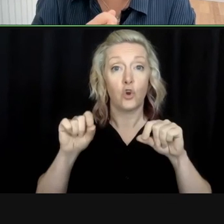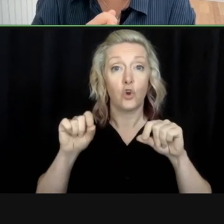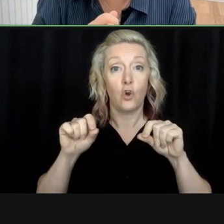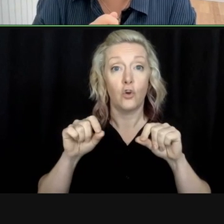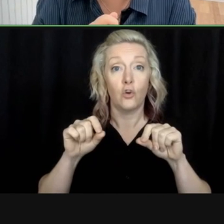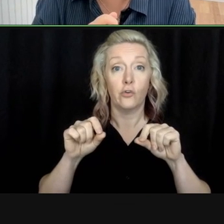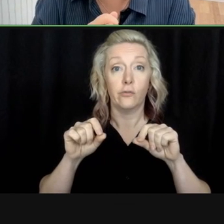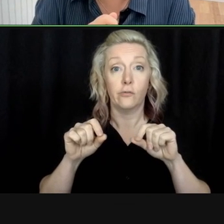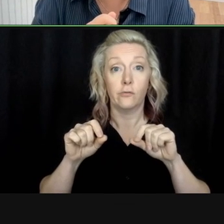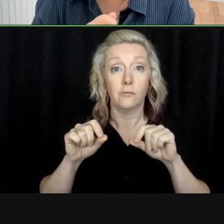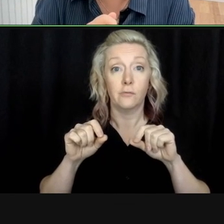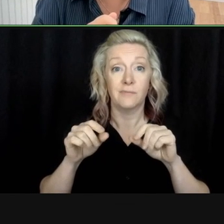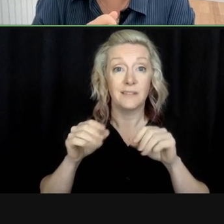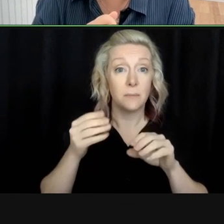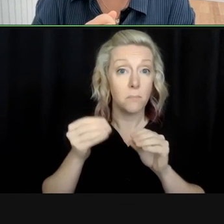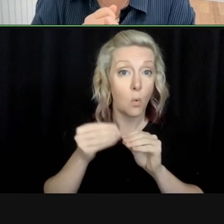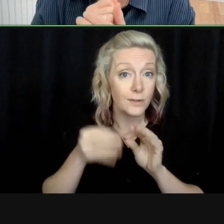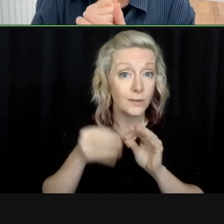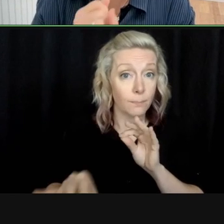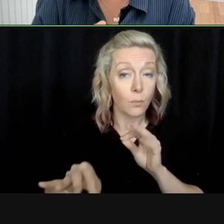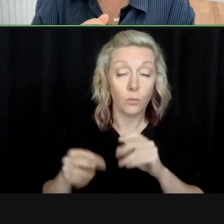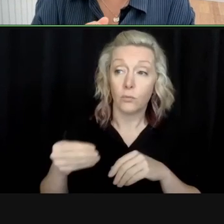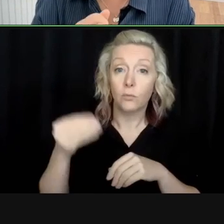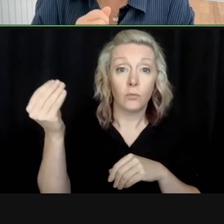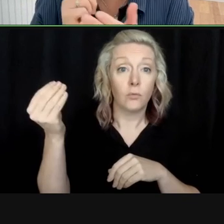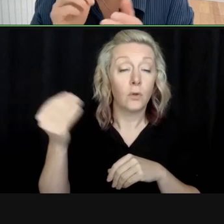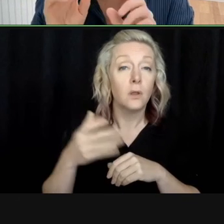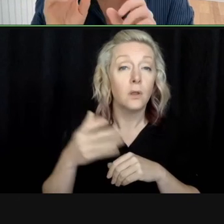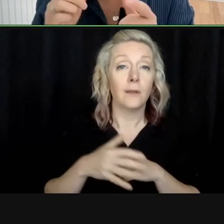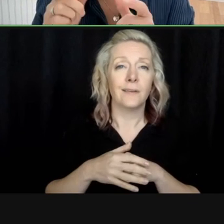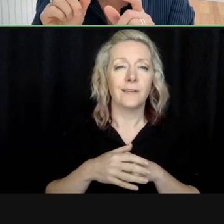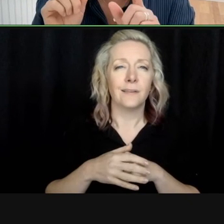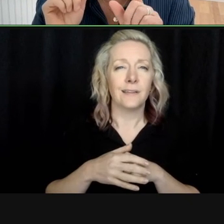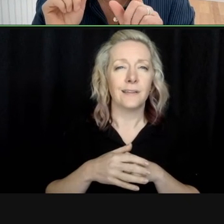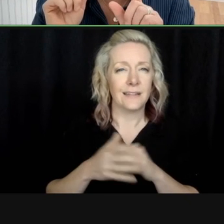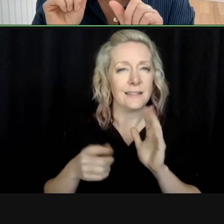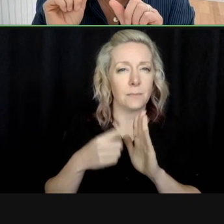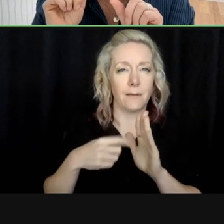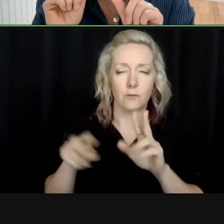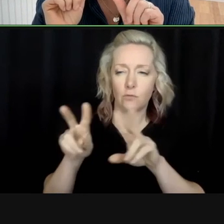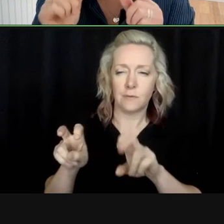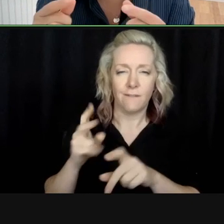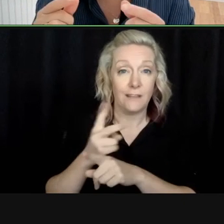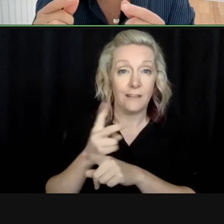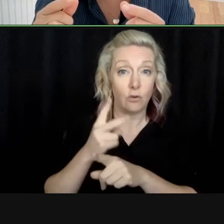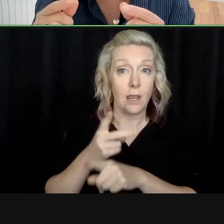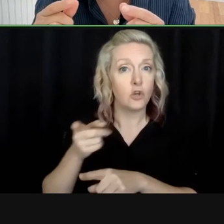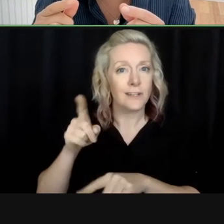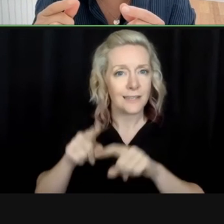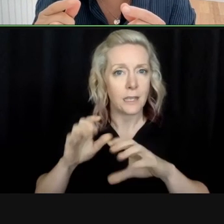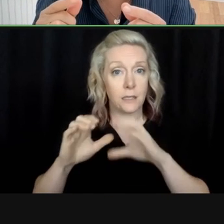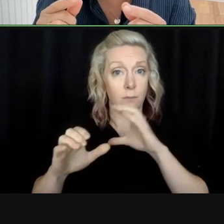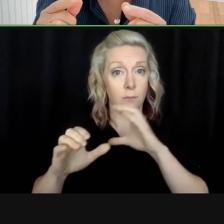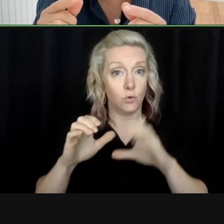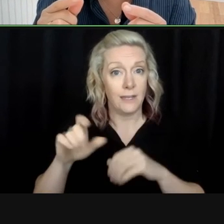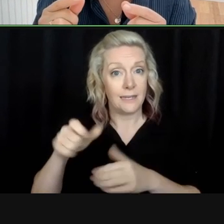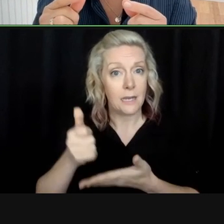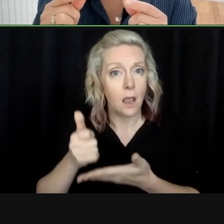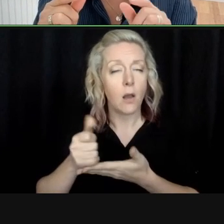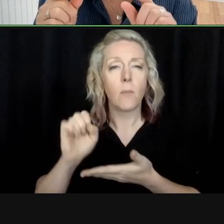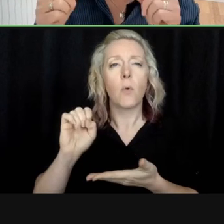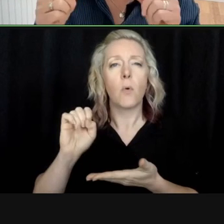holds up, something that's maybe simpler. So maybe it's just so you have to tweak out, is it that she can't communicate the need for help, or is